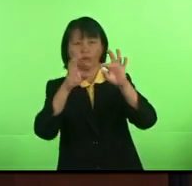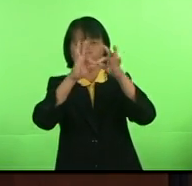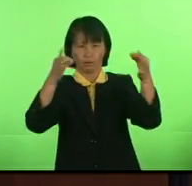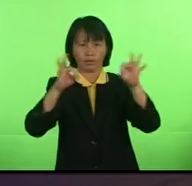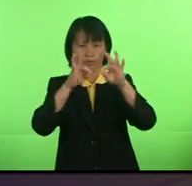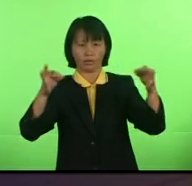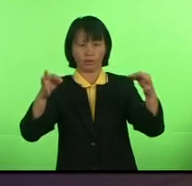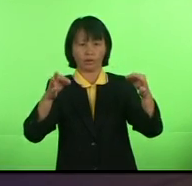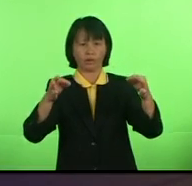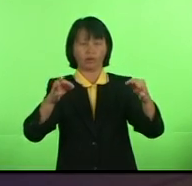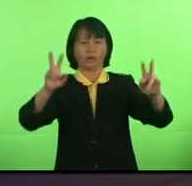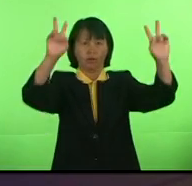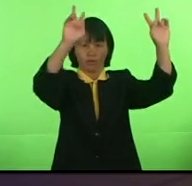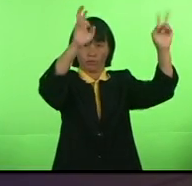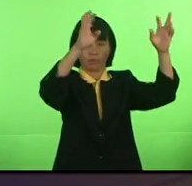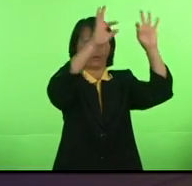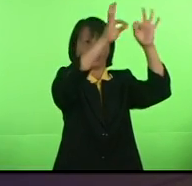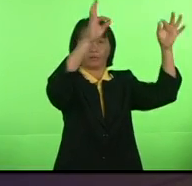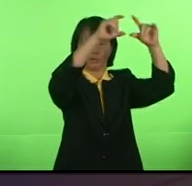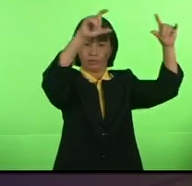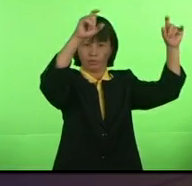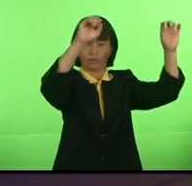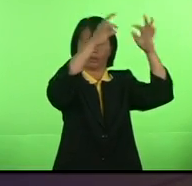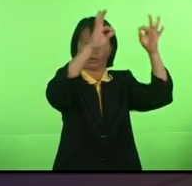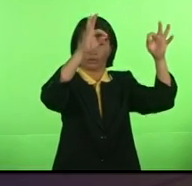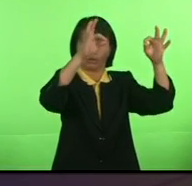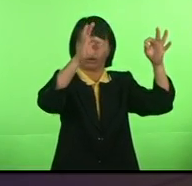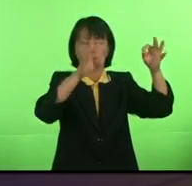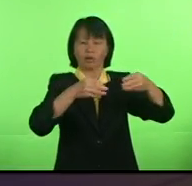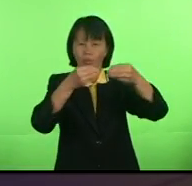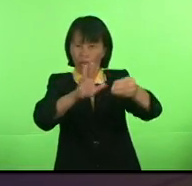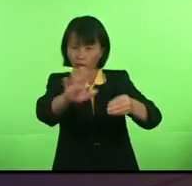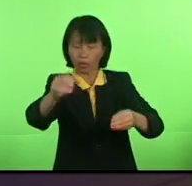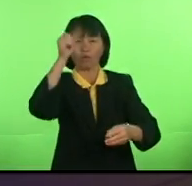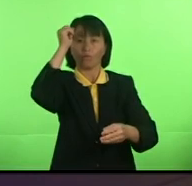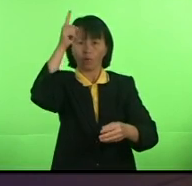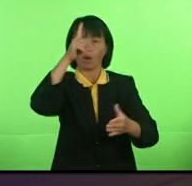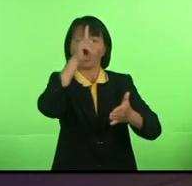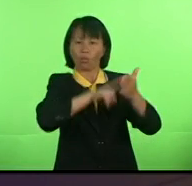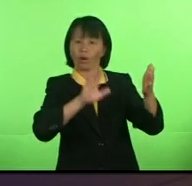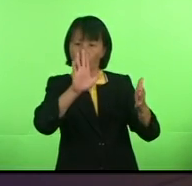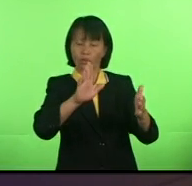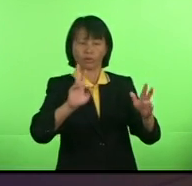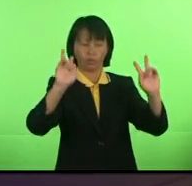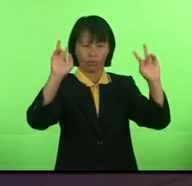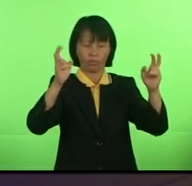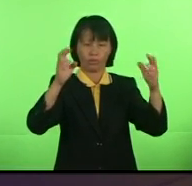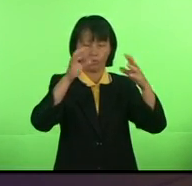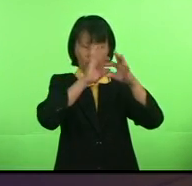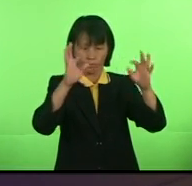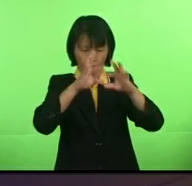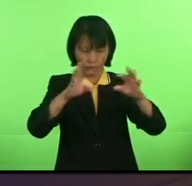sentences. The topic sentence gives readers an understanding of what your essay is all